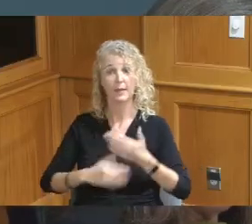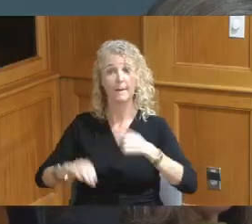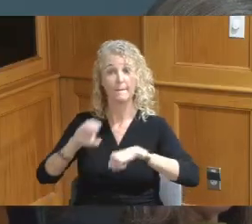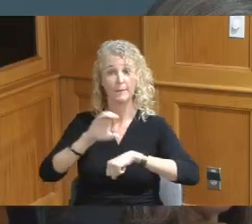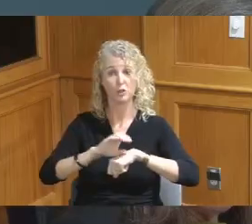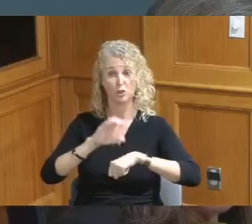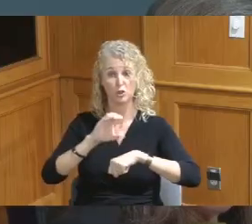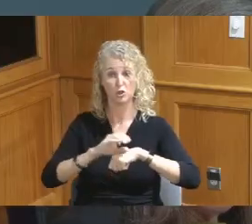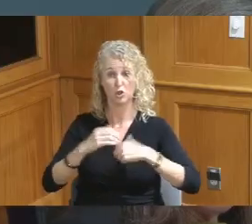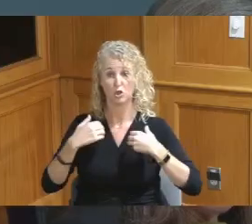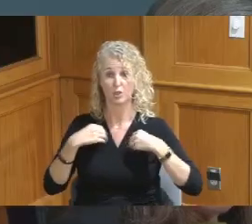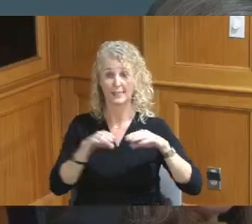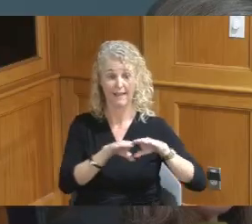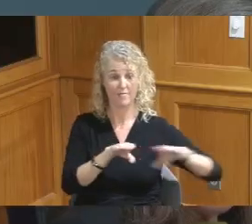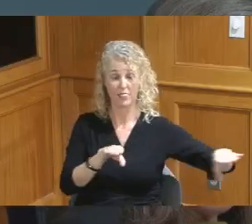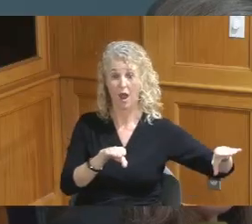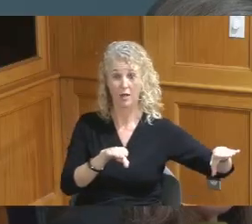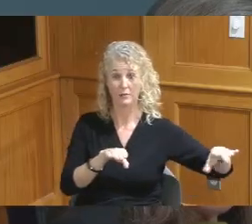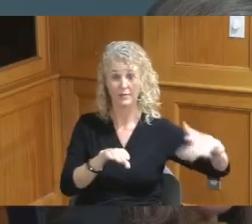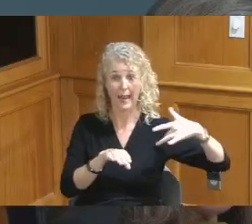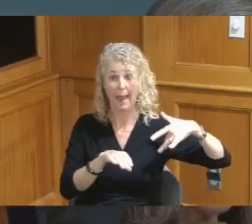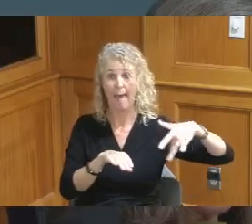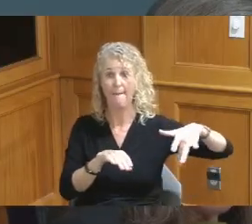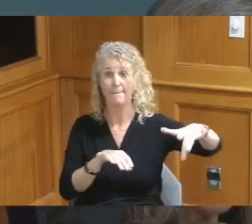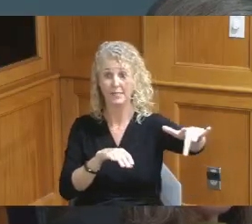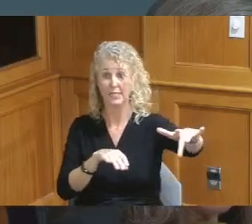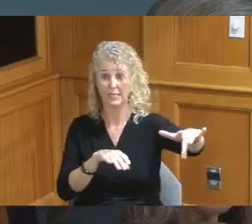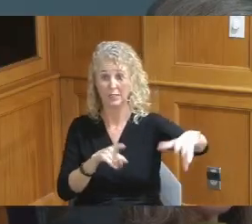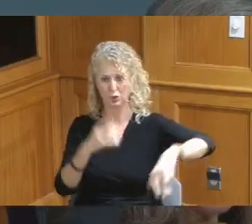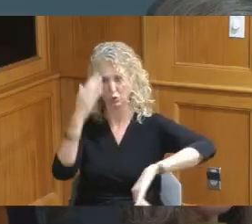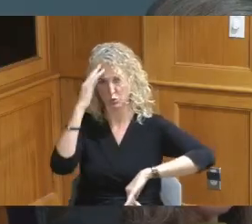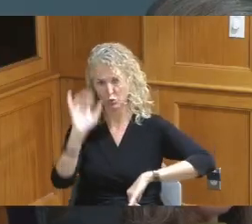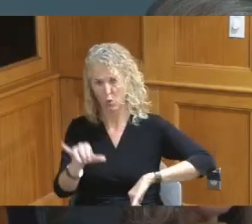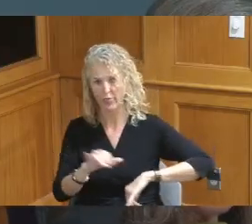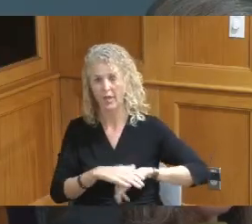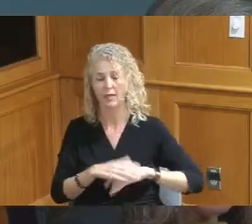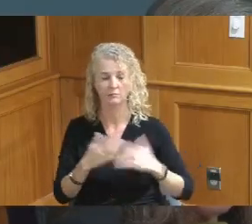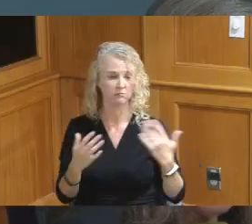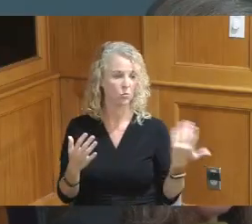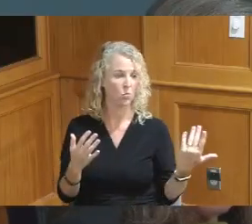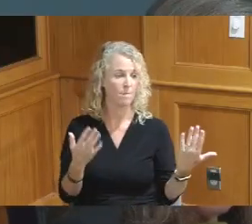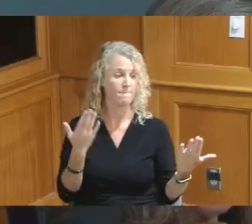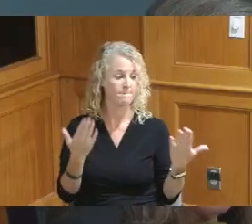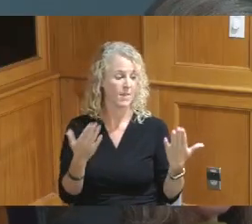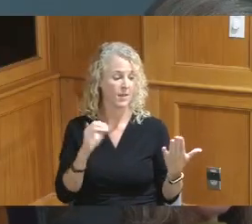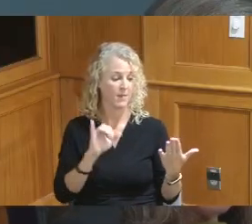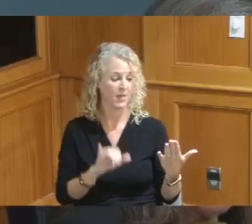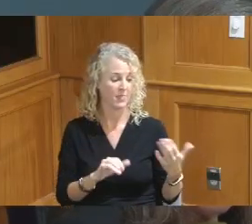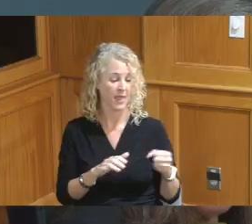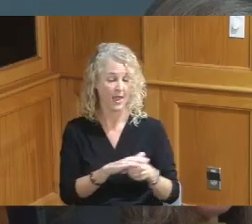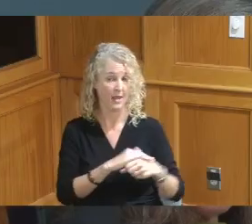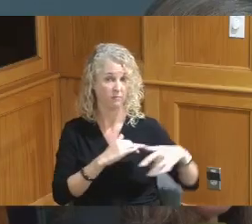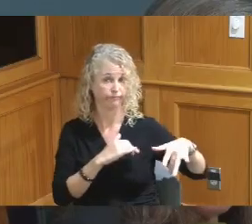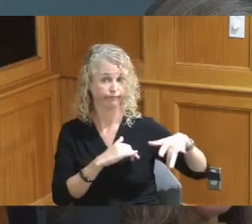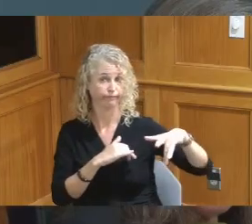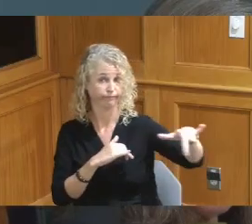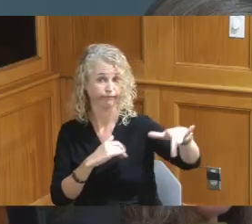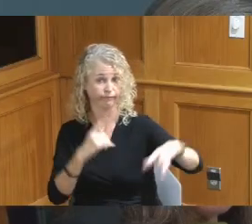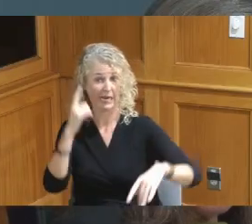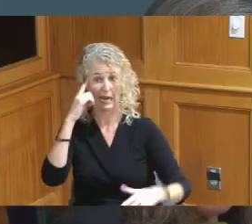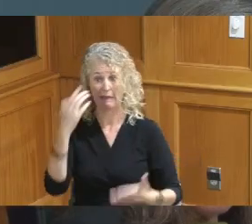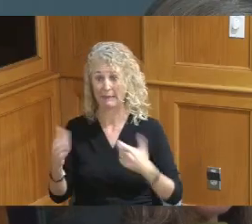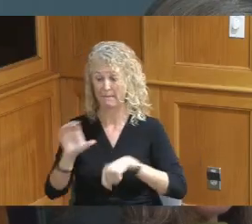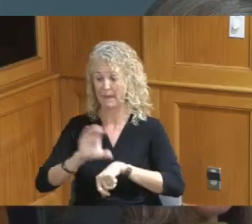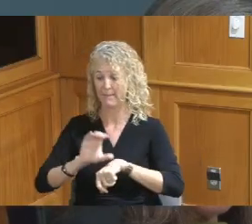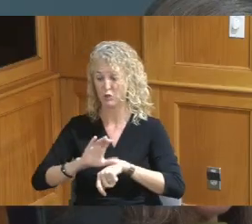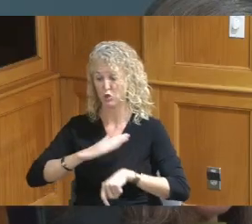have just lots that are empty with nothing on it. You're aware of that. And so I believe that they would be willing